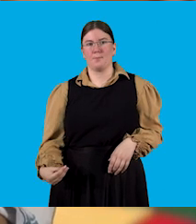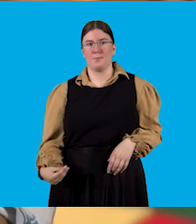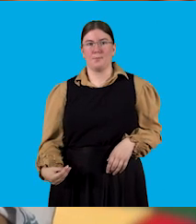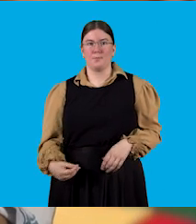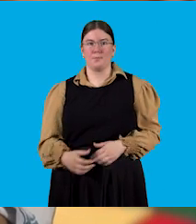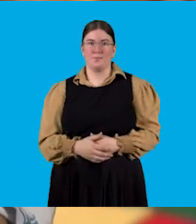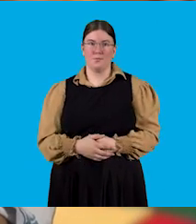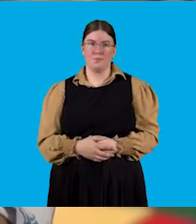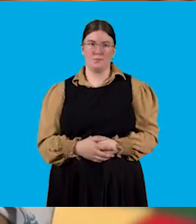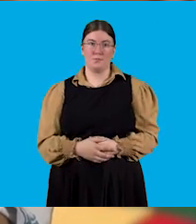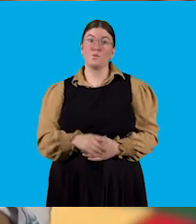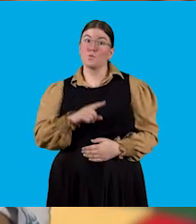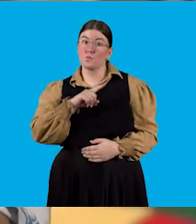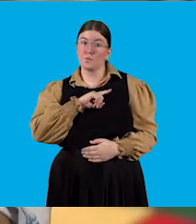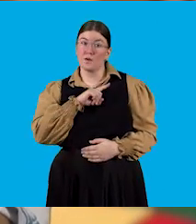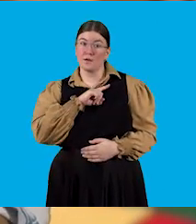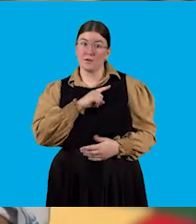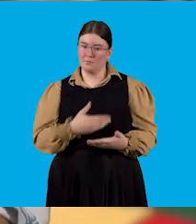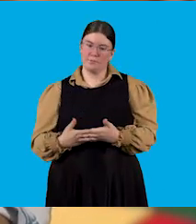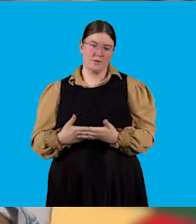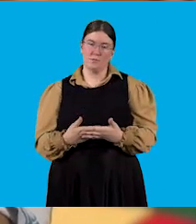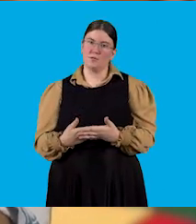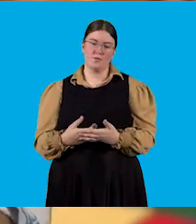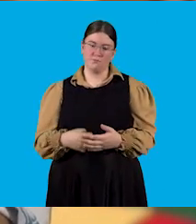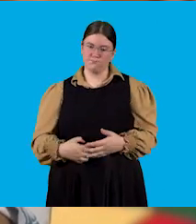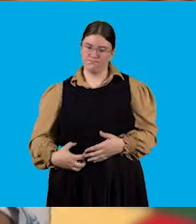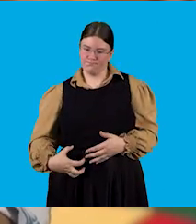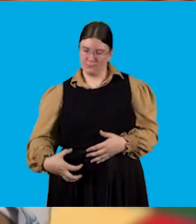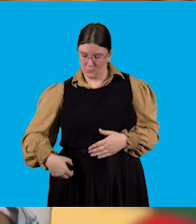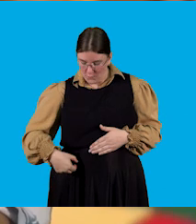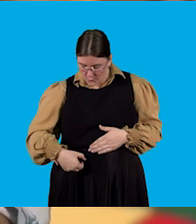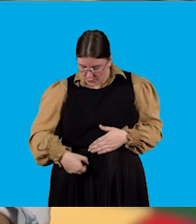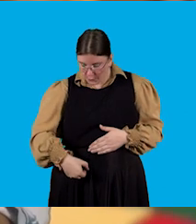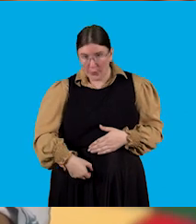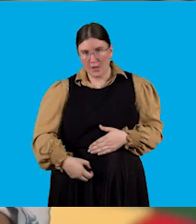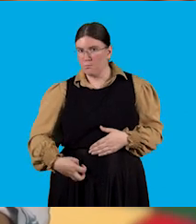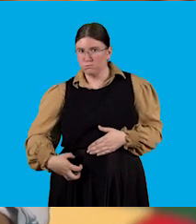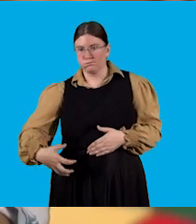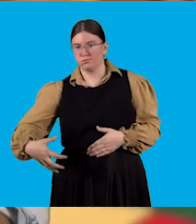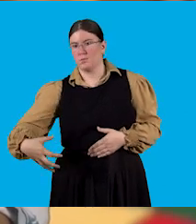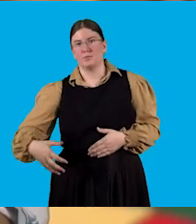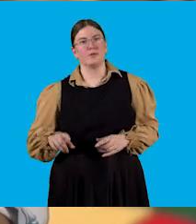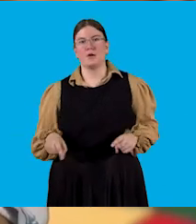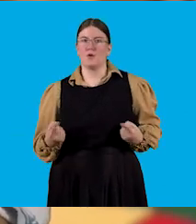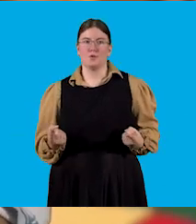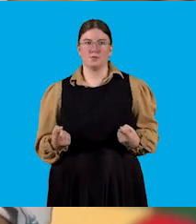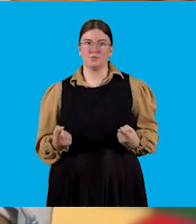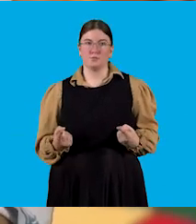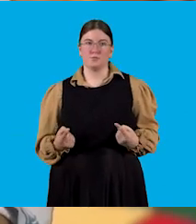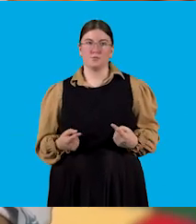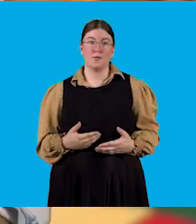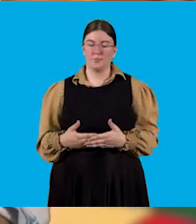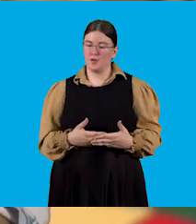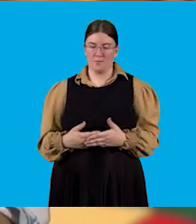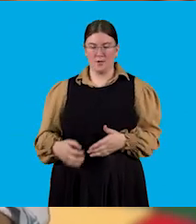from the female's fallopian tubes, because a baby cannot grow in the fallopian tubes.